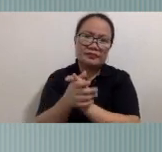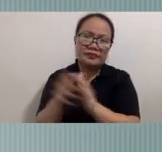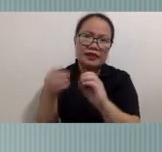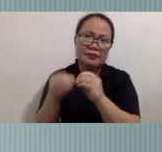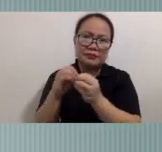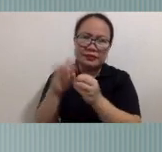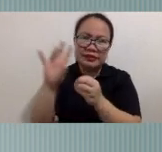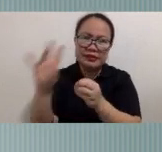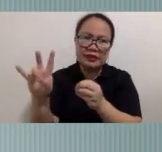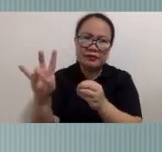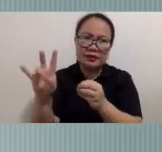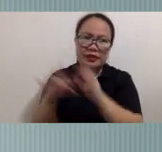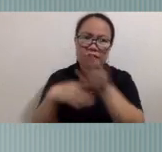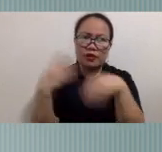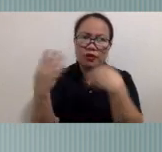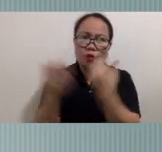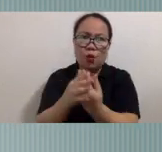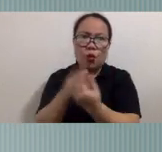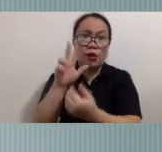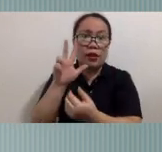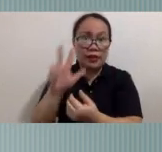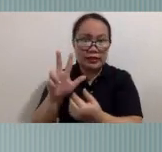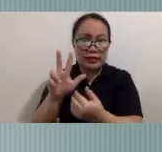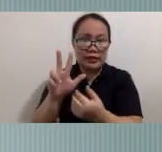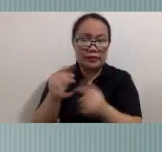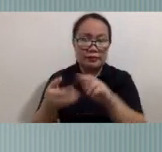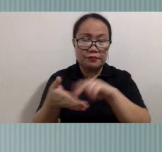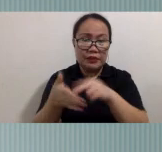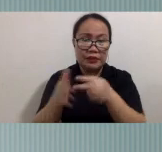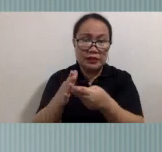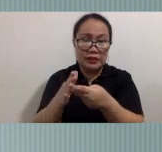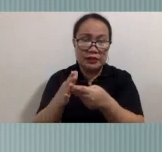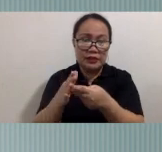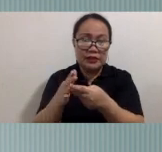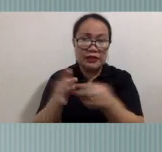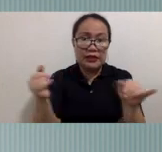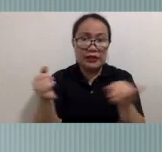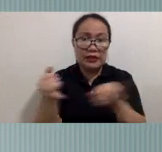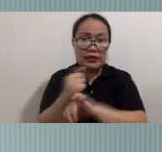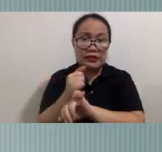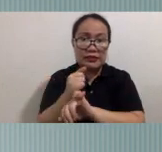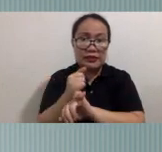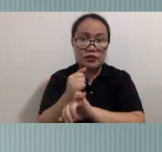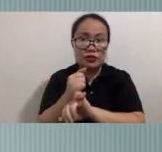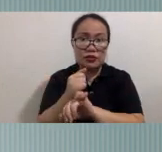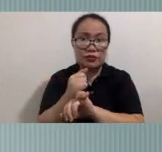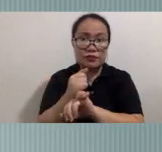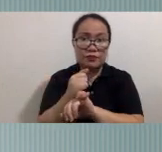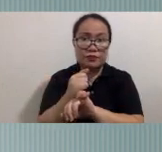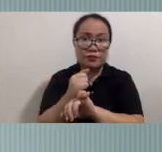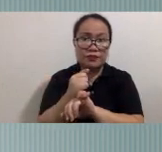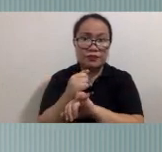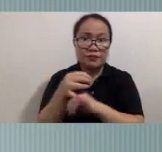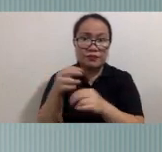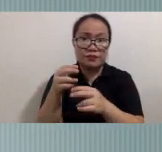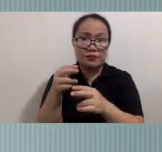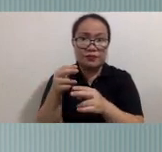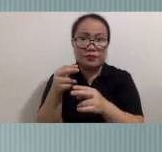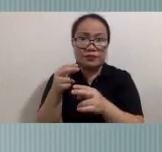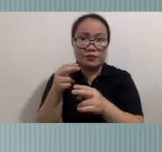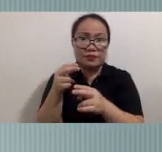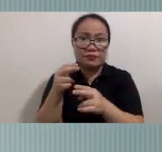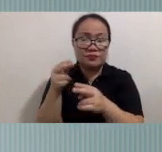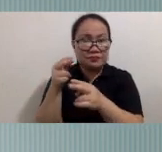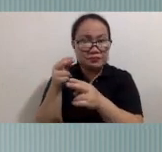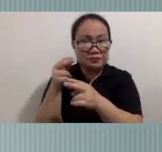Okay, another. All three, so all three means intersection. So, ibig sabihin, this is the